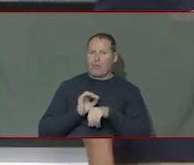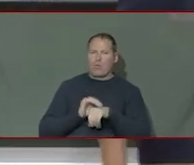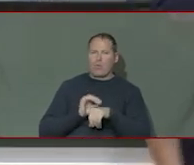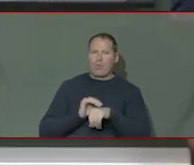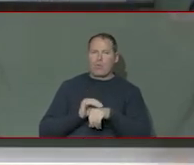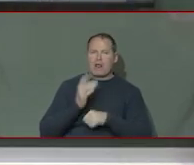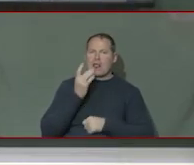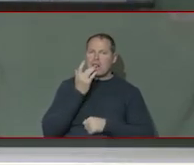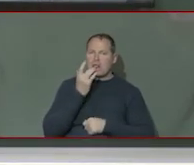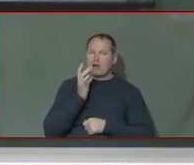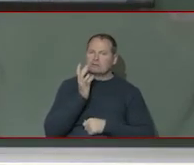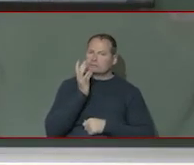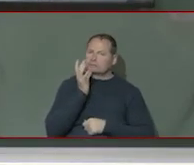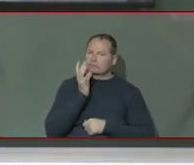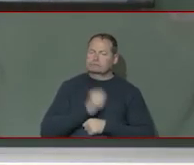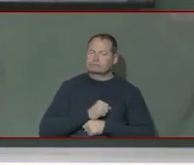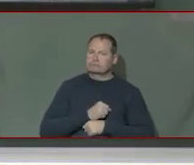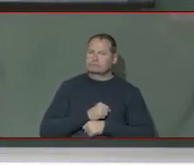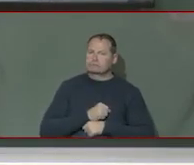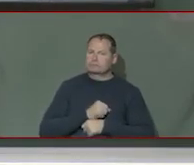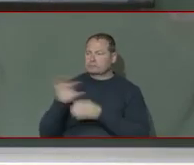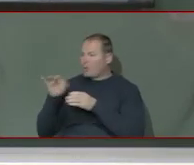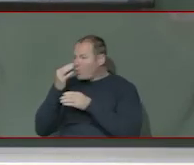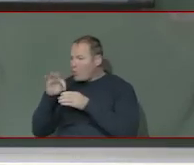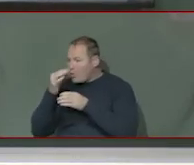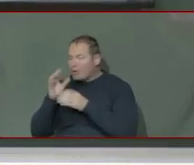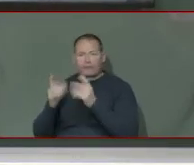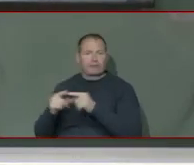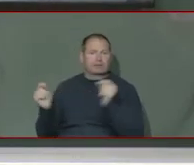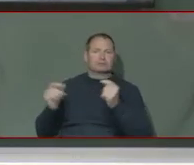What is the problem after I've had the salty chips?